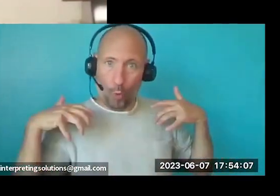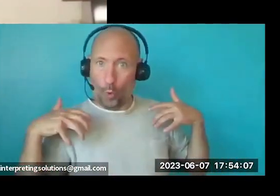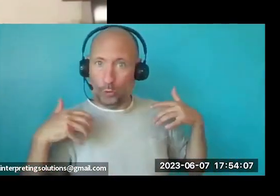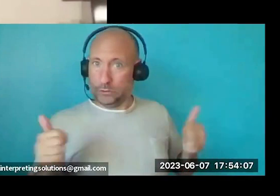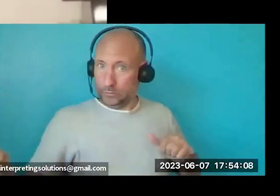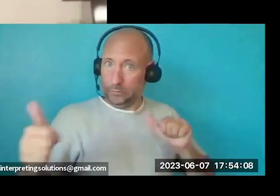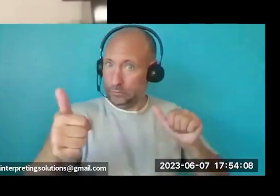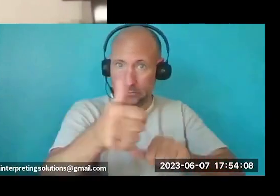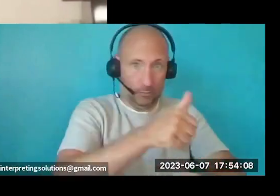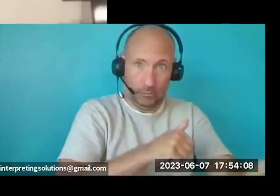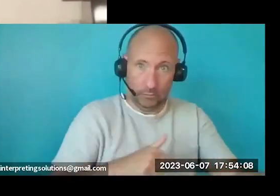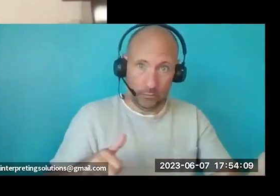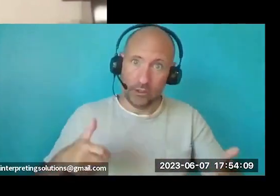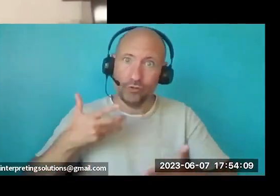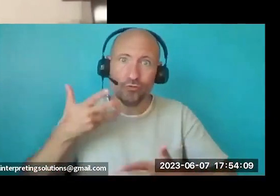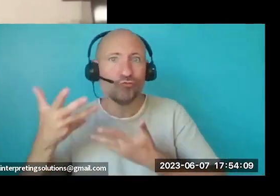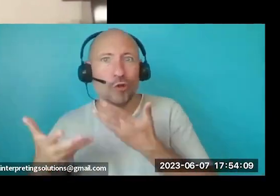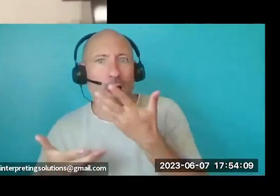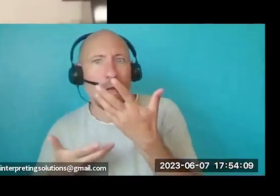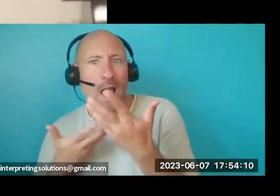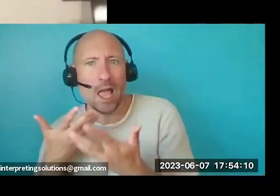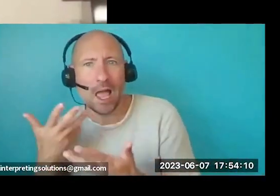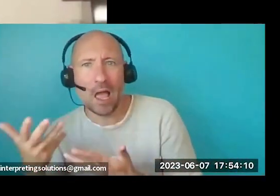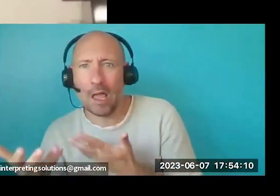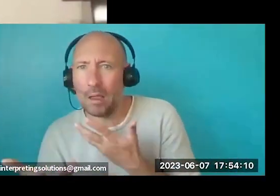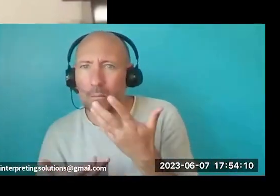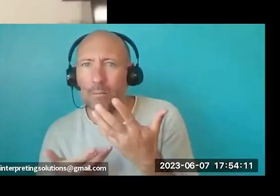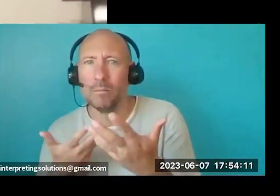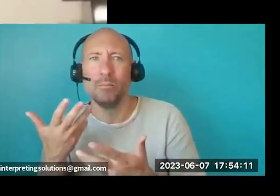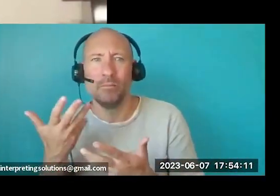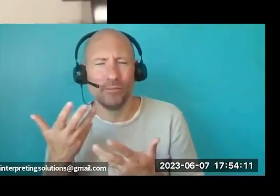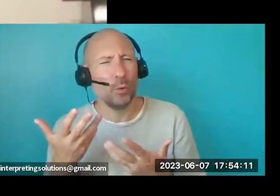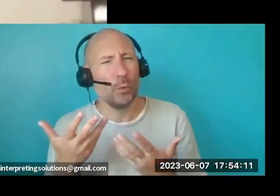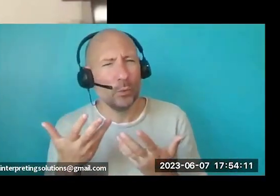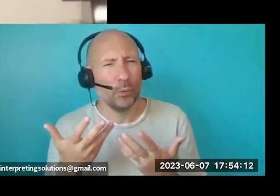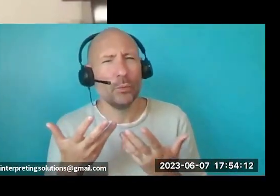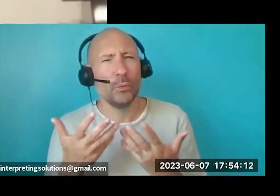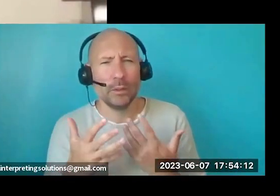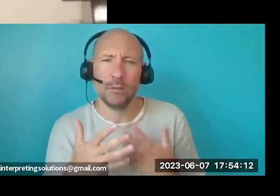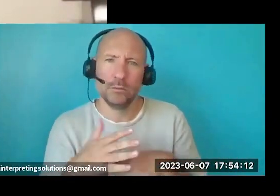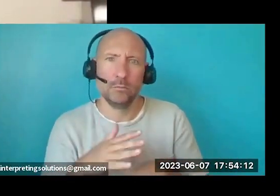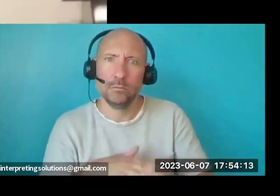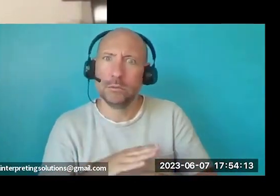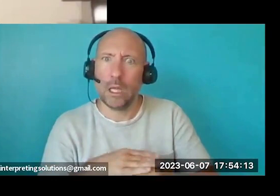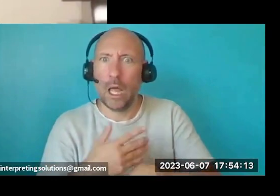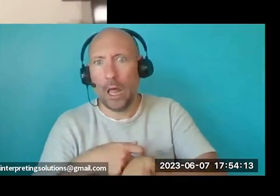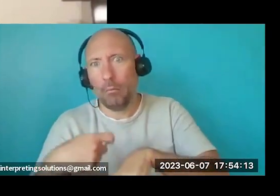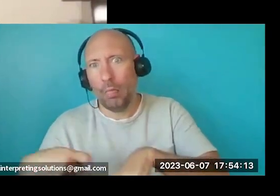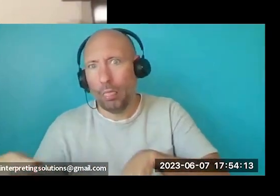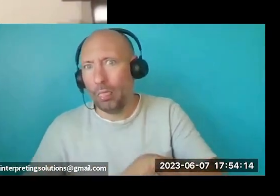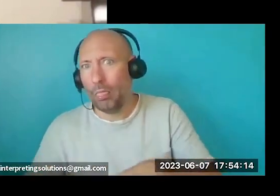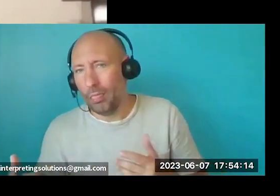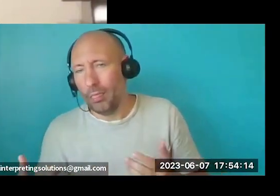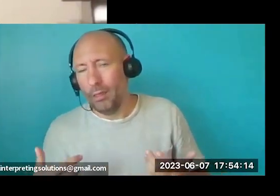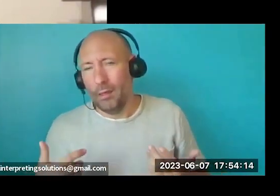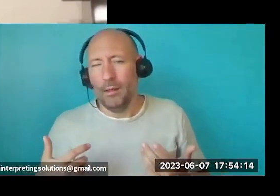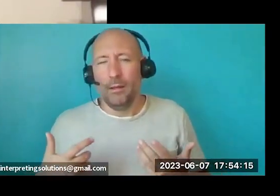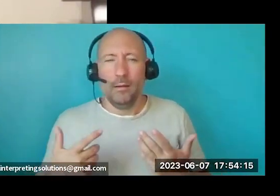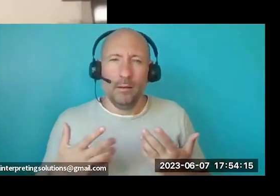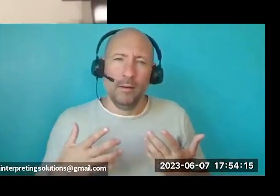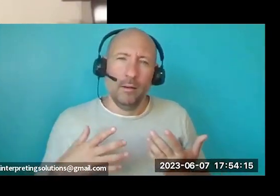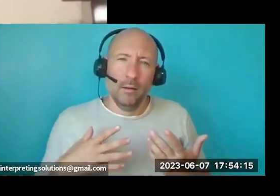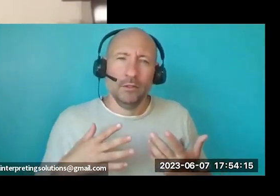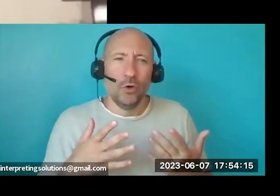space. And it took some time, of course, after bringing